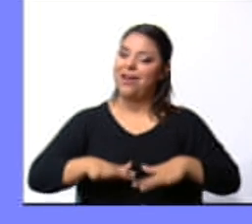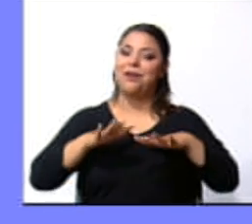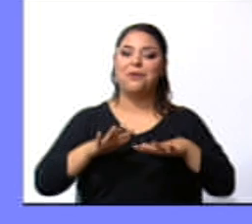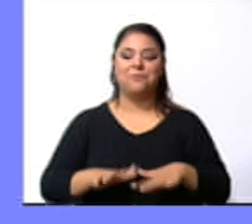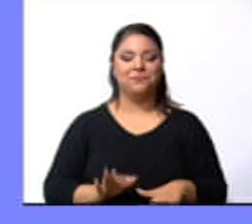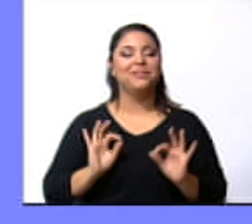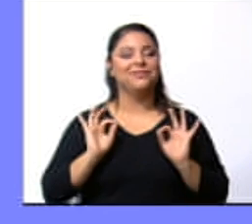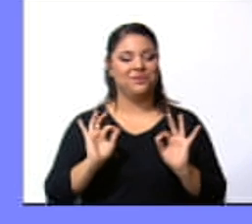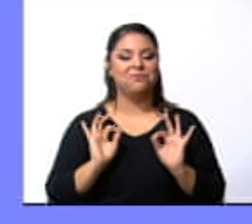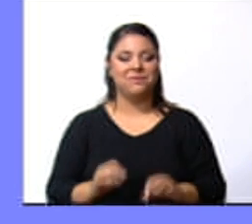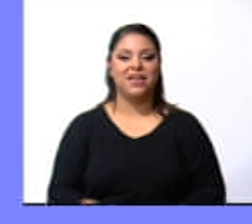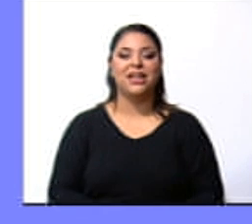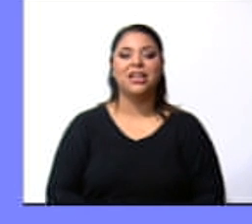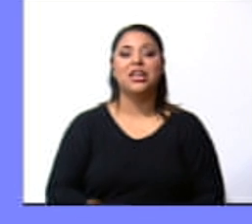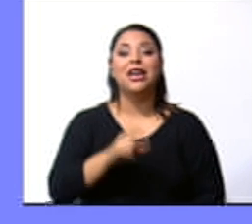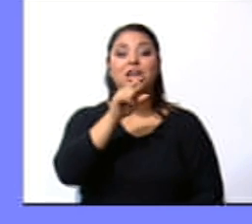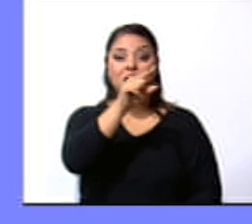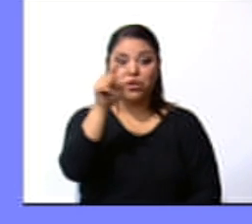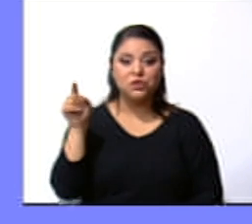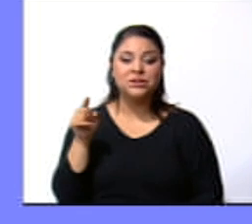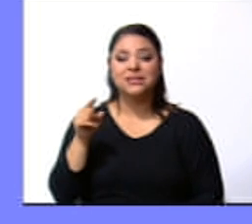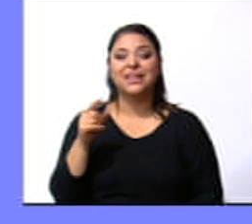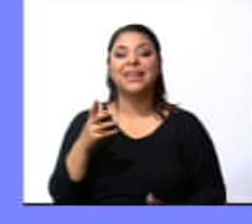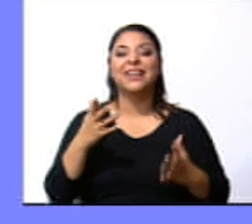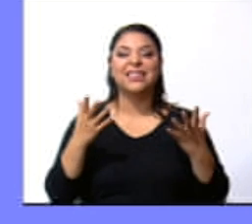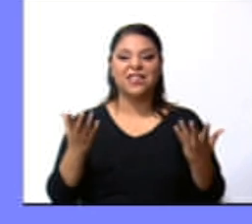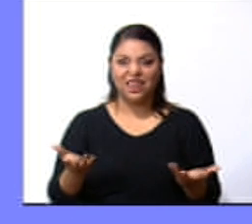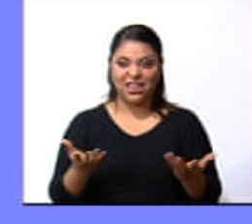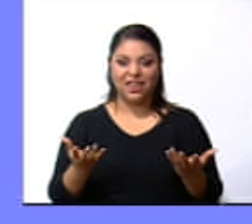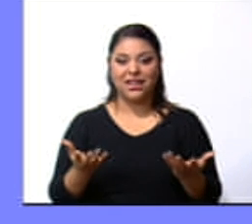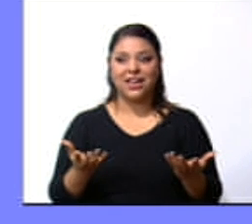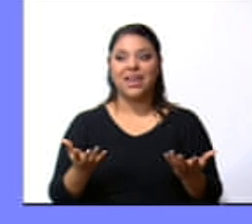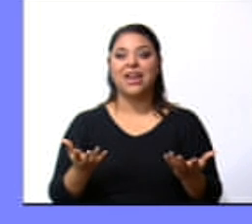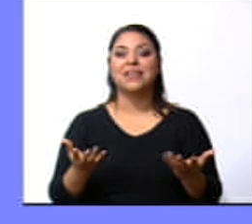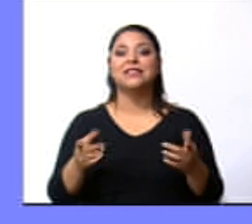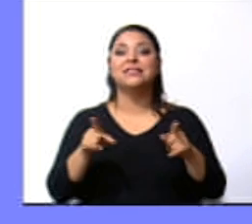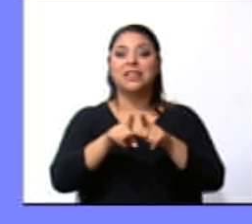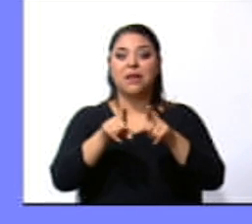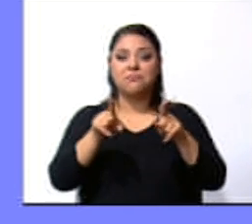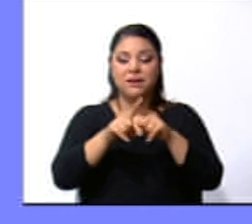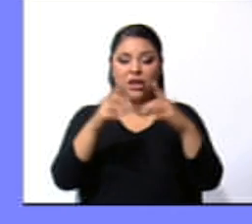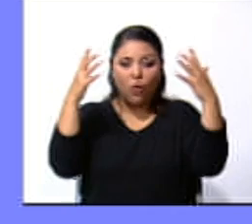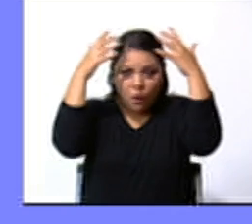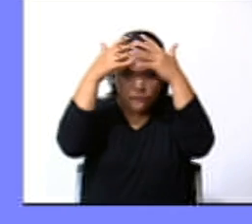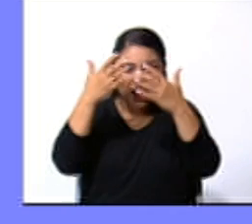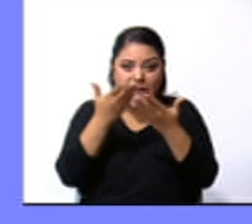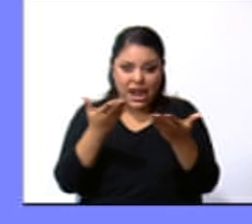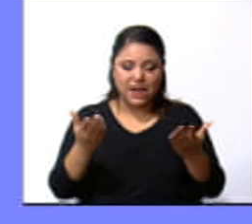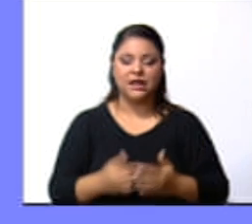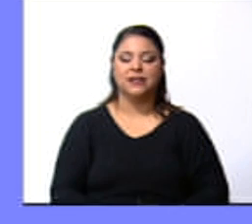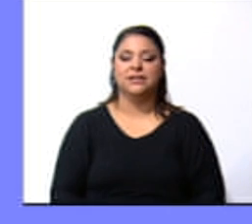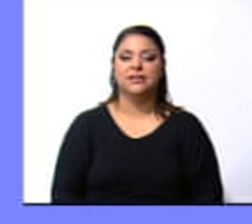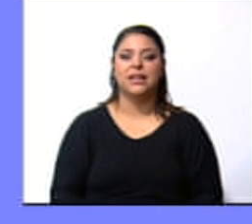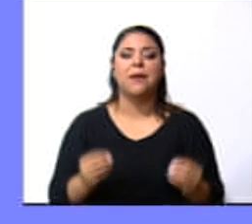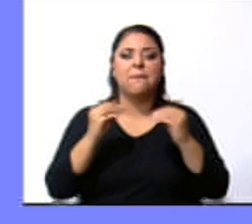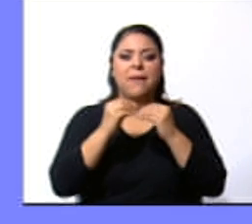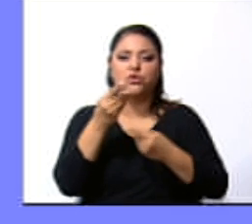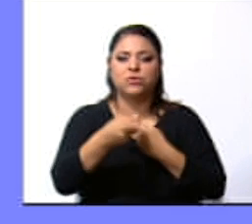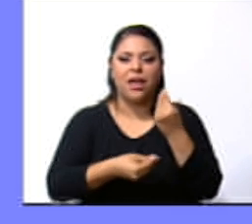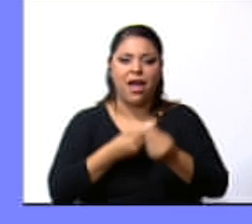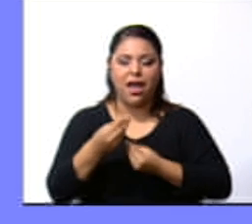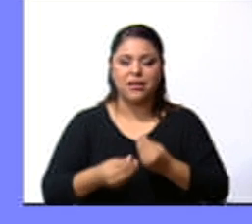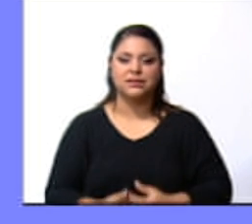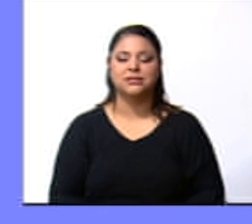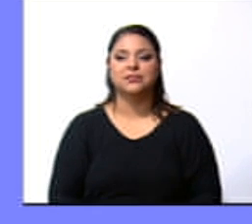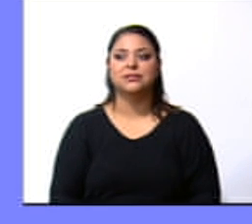right. And we have to cover our hands, correct. And what else? We have to